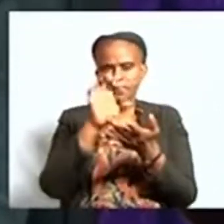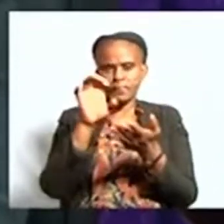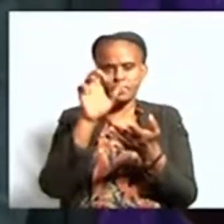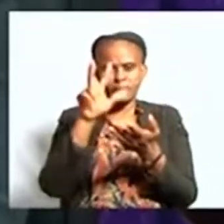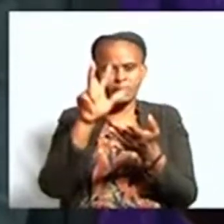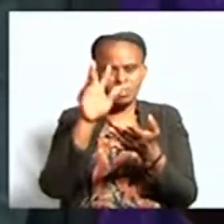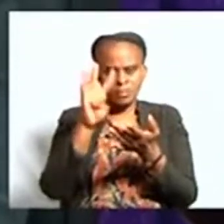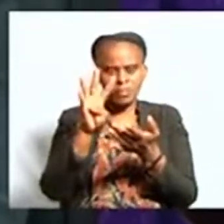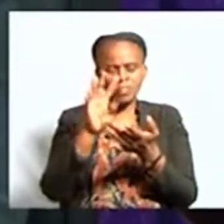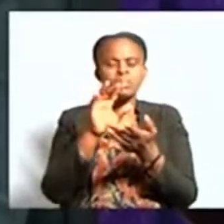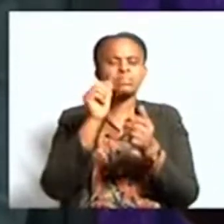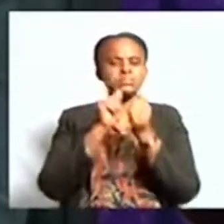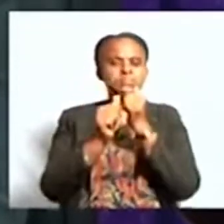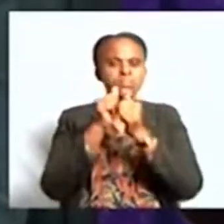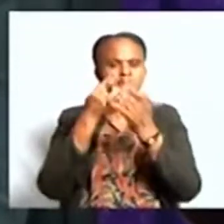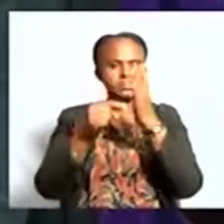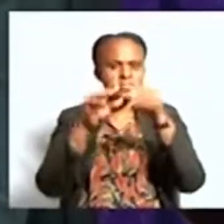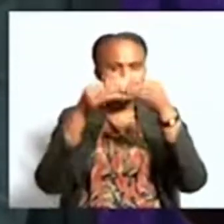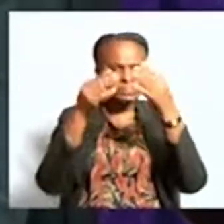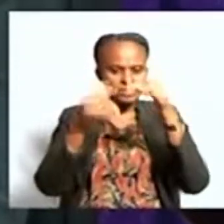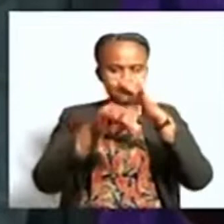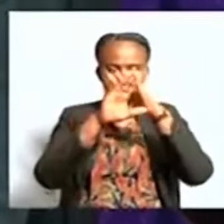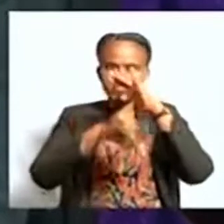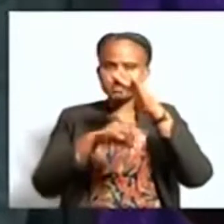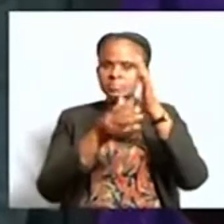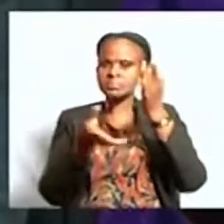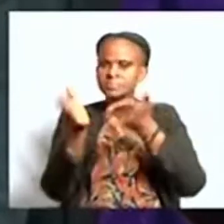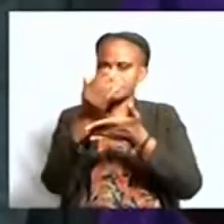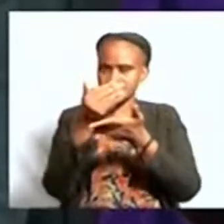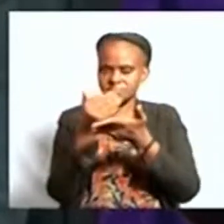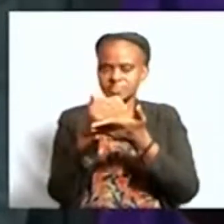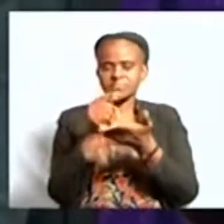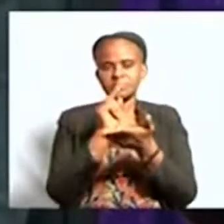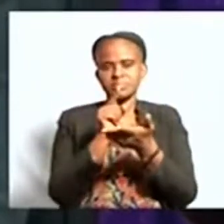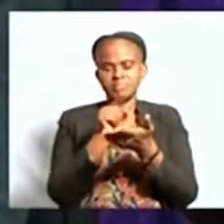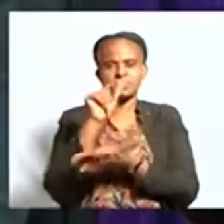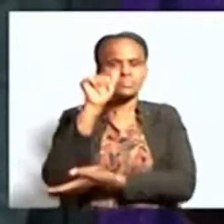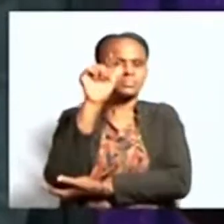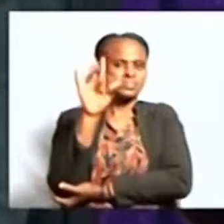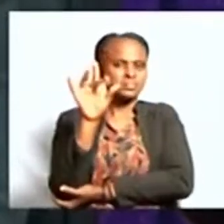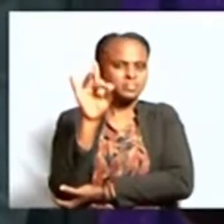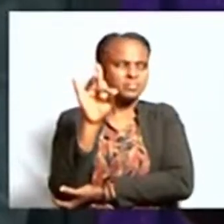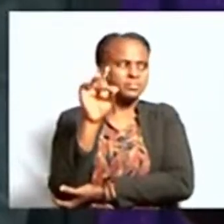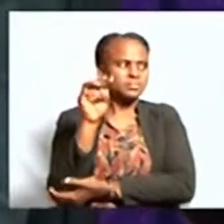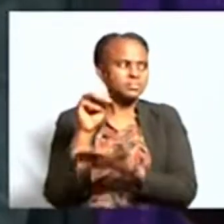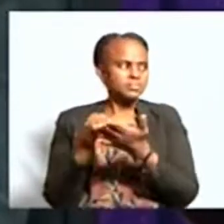579,595,534, which gives an under collection of